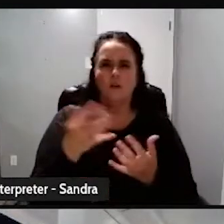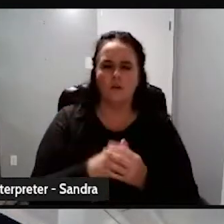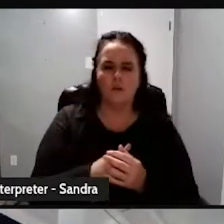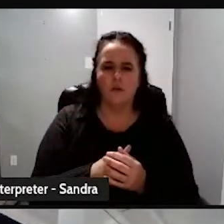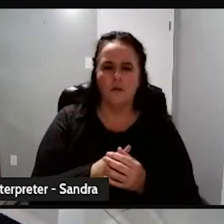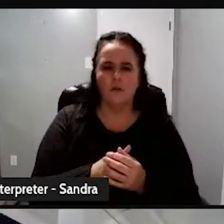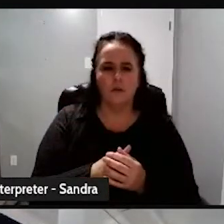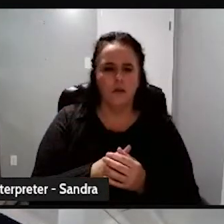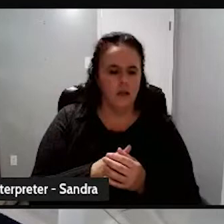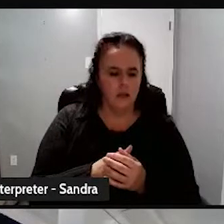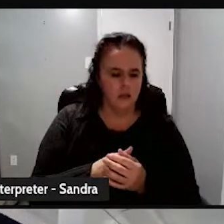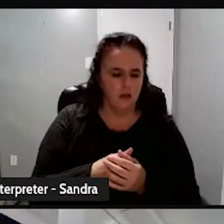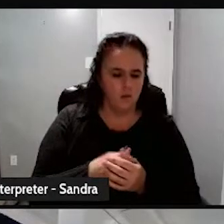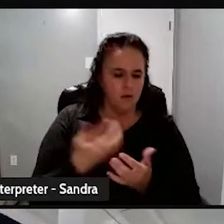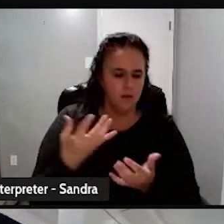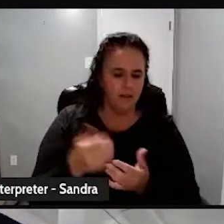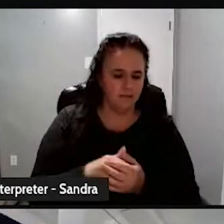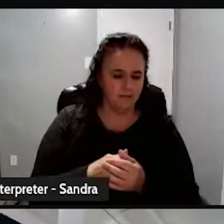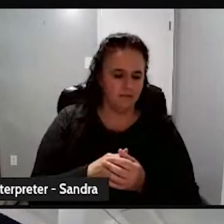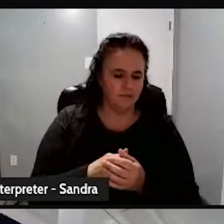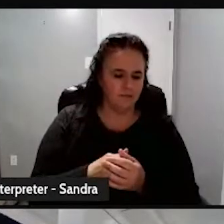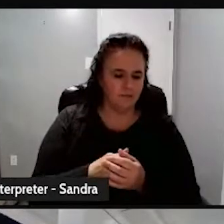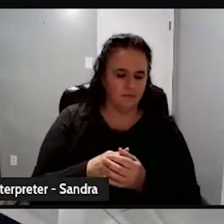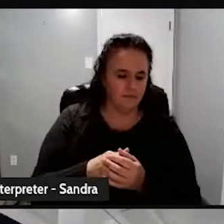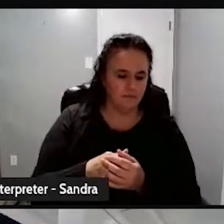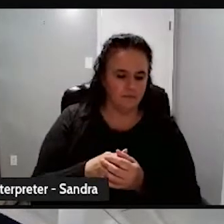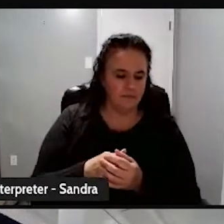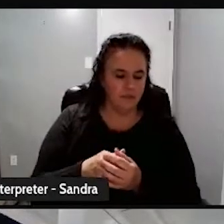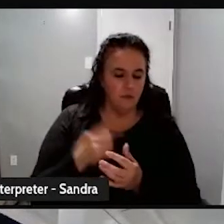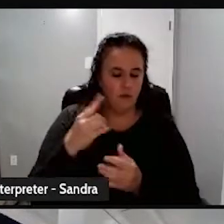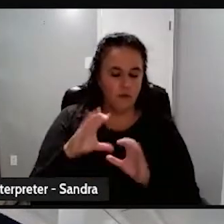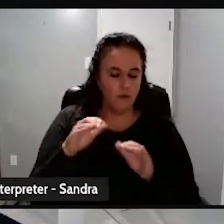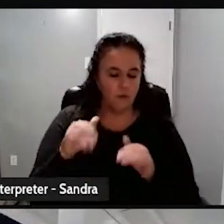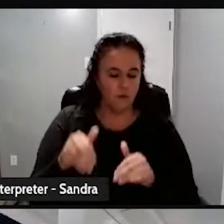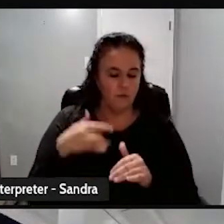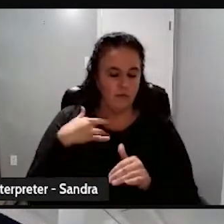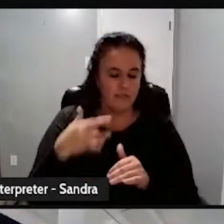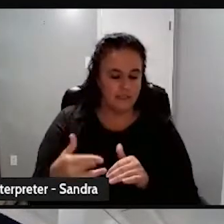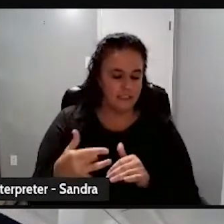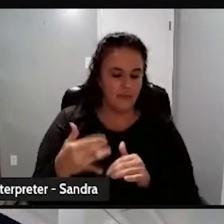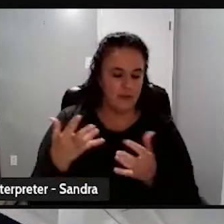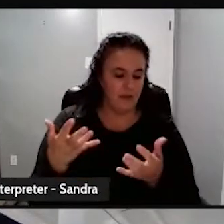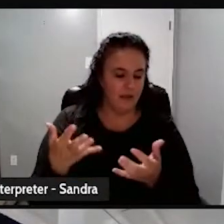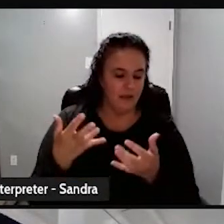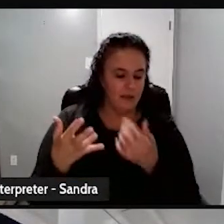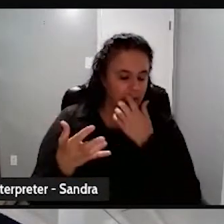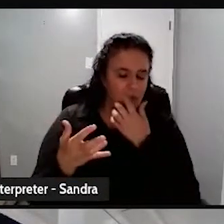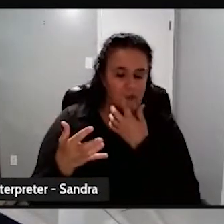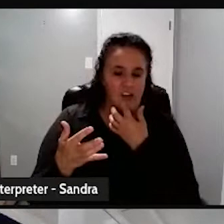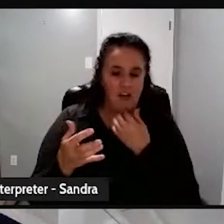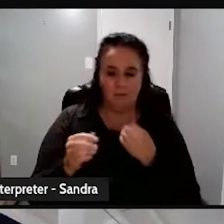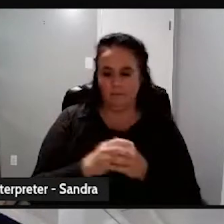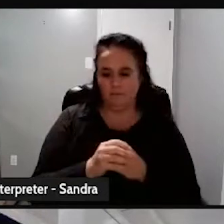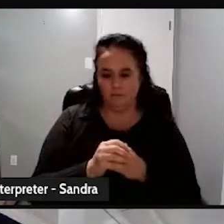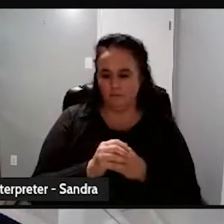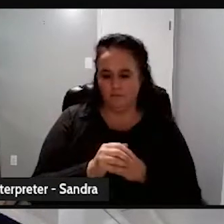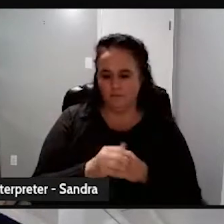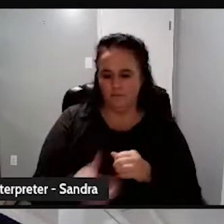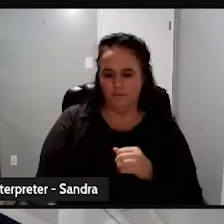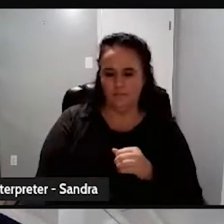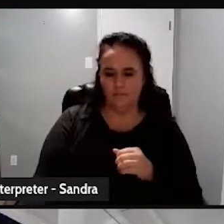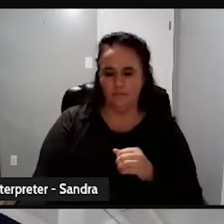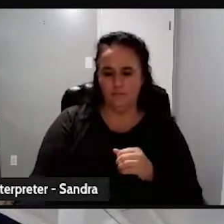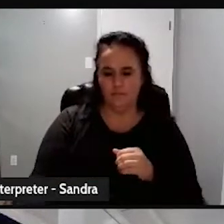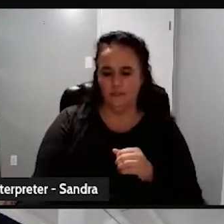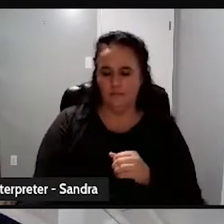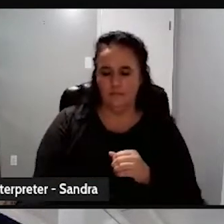homogenous group. And so I'll start with that. And I can only speak for myself,